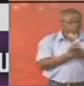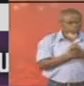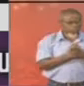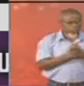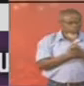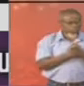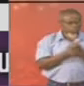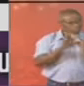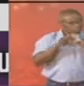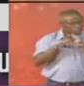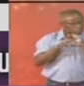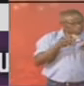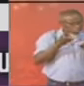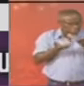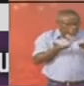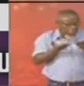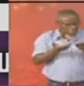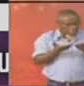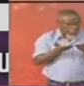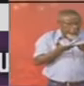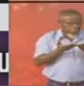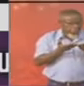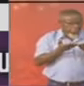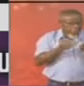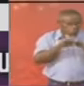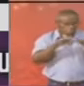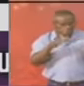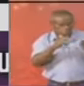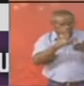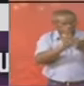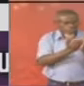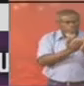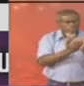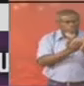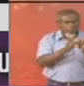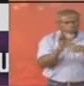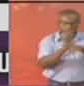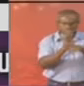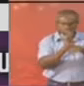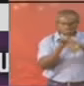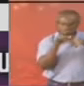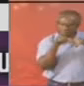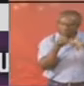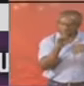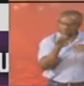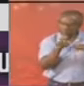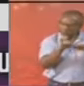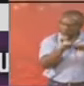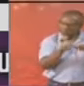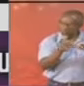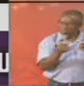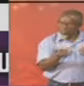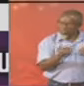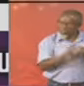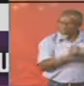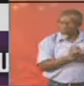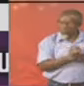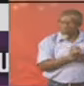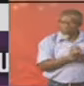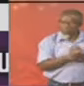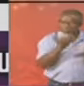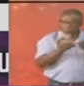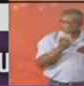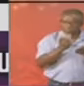whether we should be looking into, reopening some of the businesses that are closed right now, and maybe that would stop